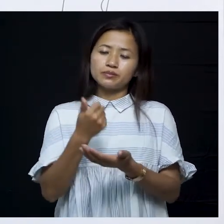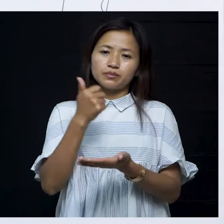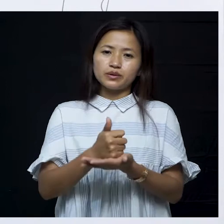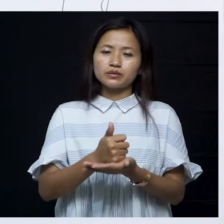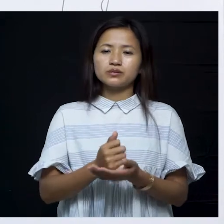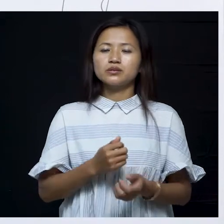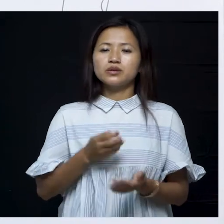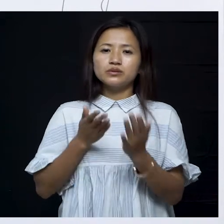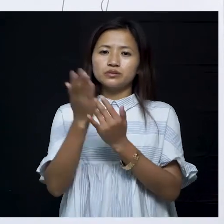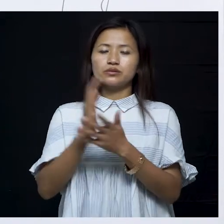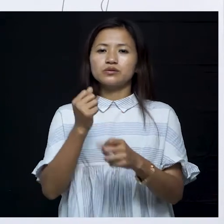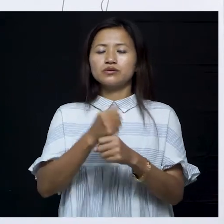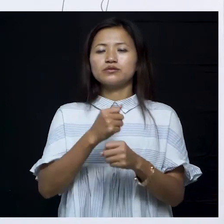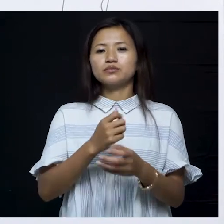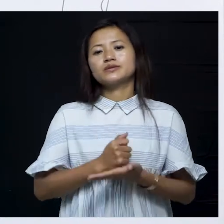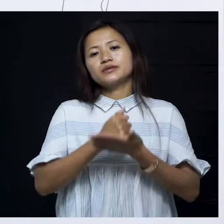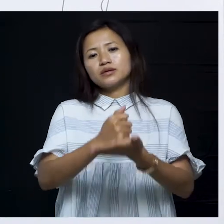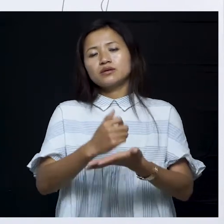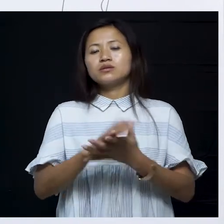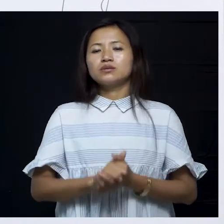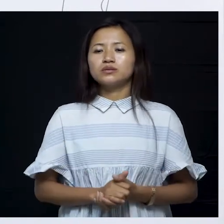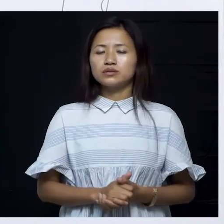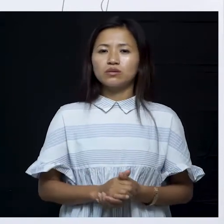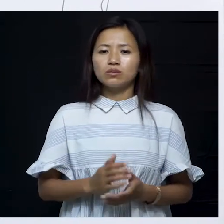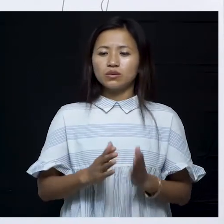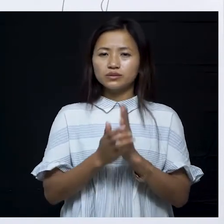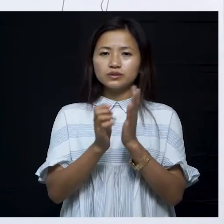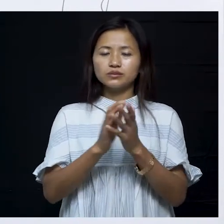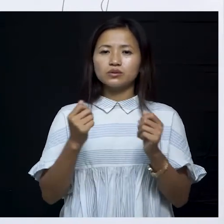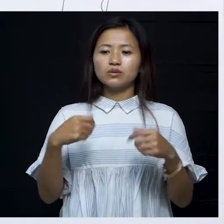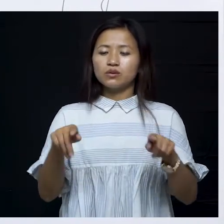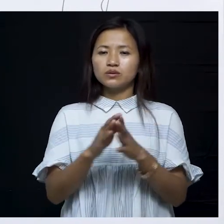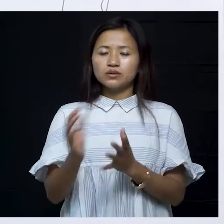government help, right? So likewise, a lot of schemes have also come up where